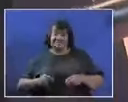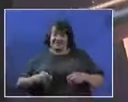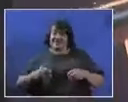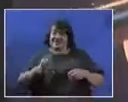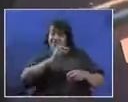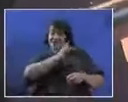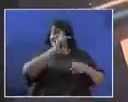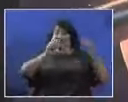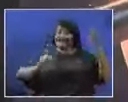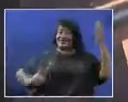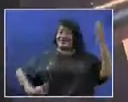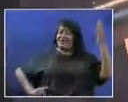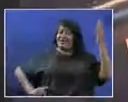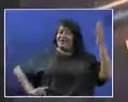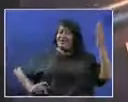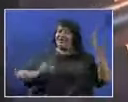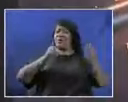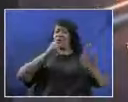Lord, then the